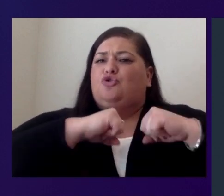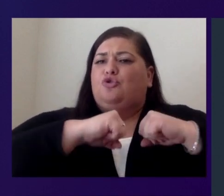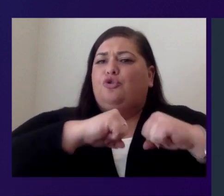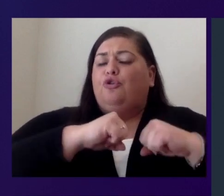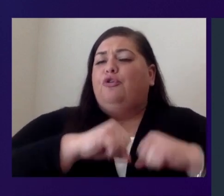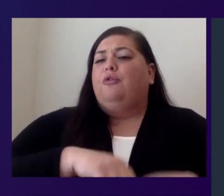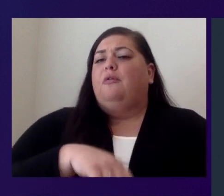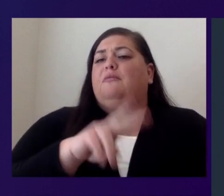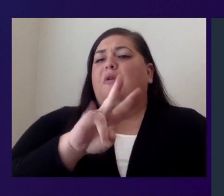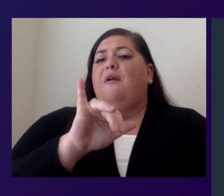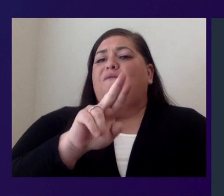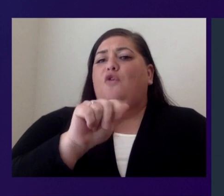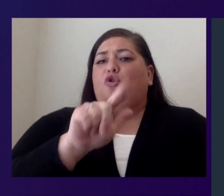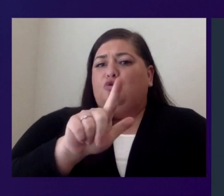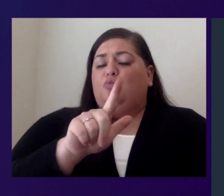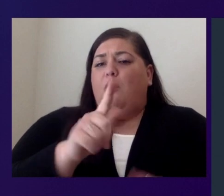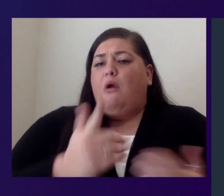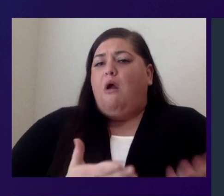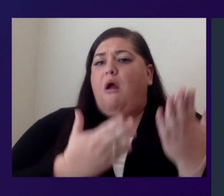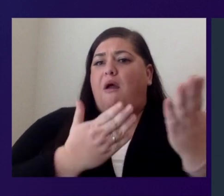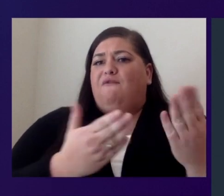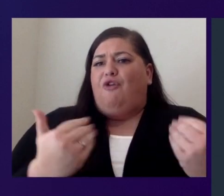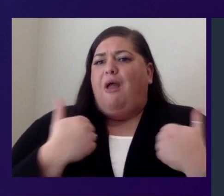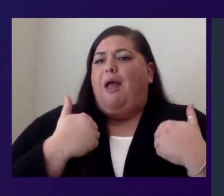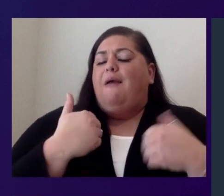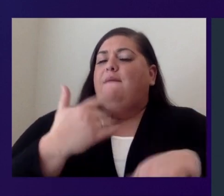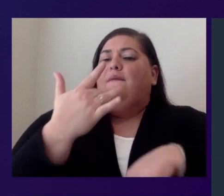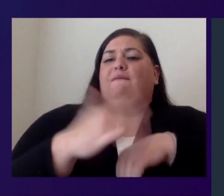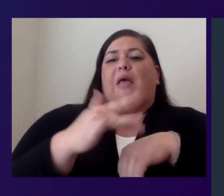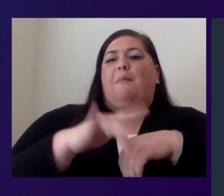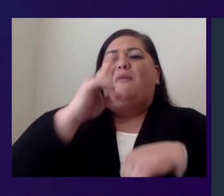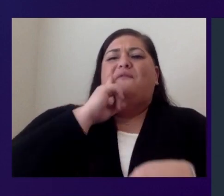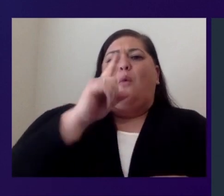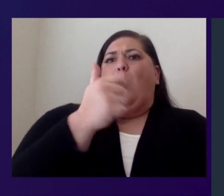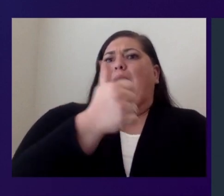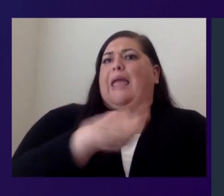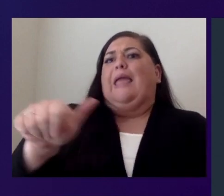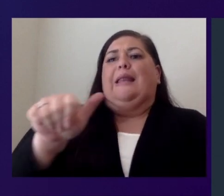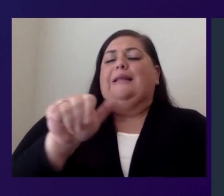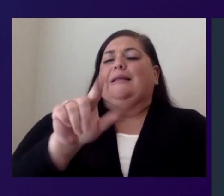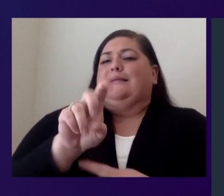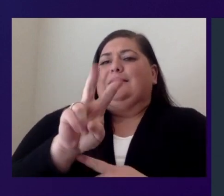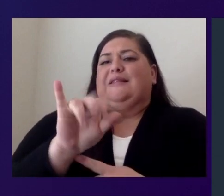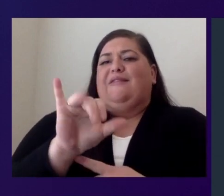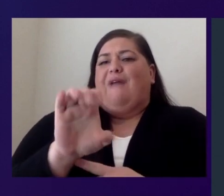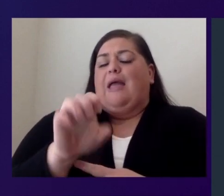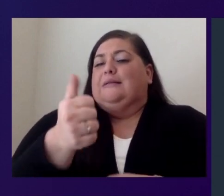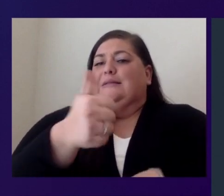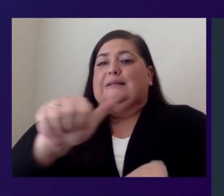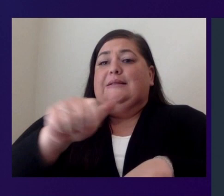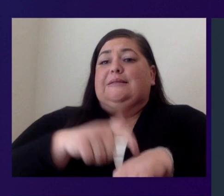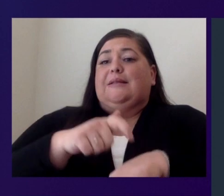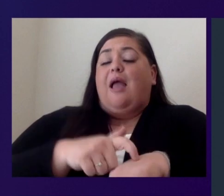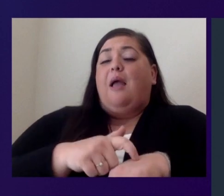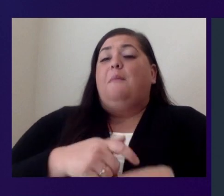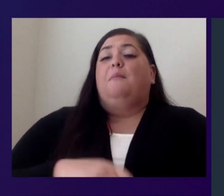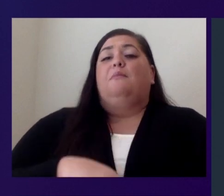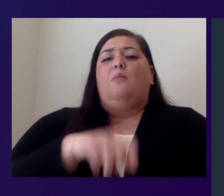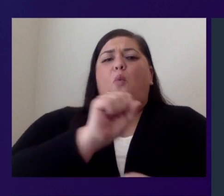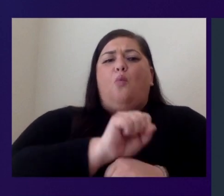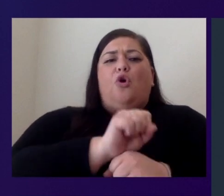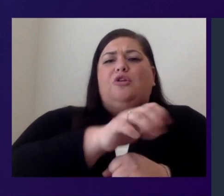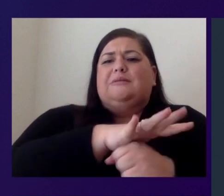desktop offering. It's available on any supported device at any time. We've got Workspaces Web. Again, why not have a fully